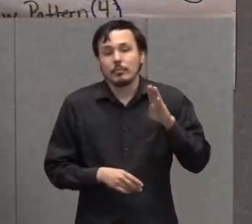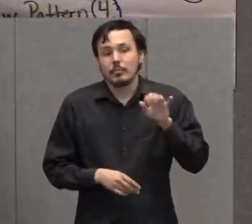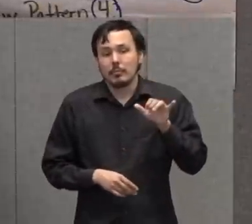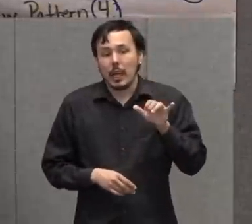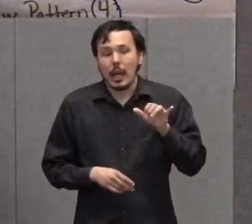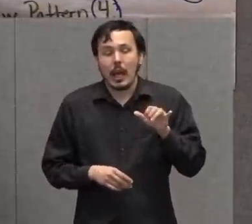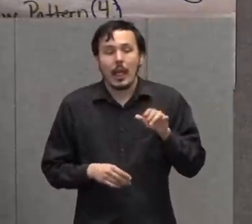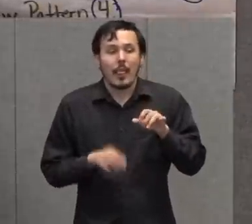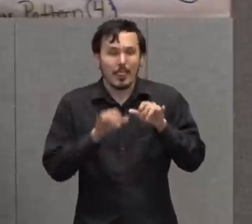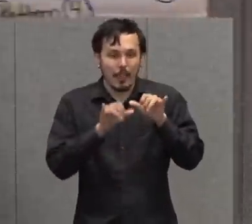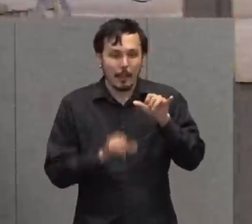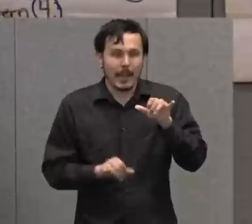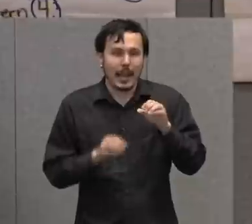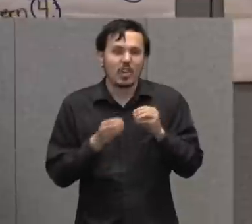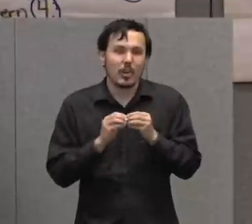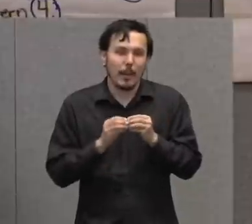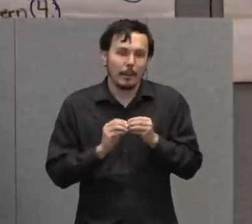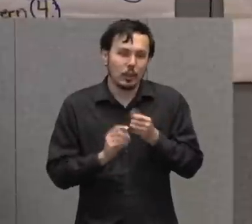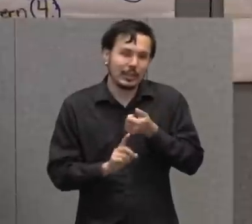the pattern number,